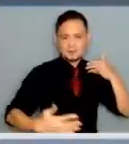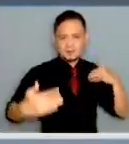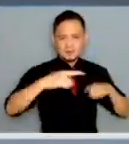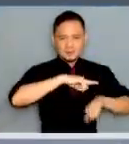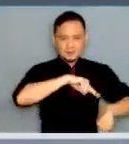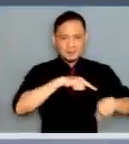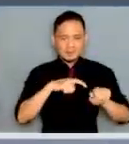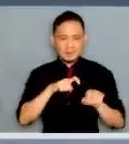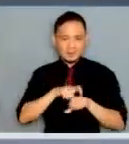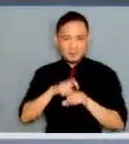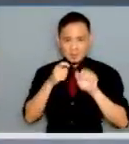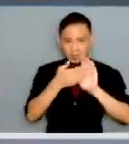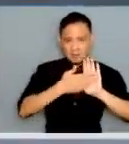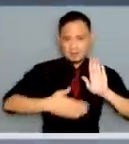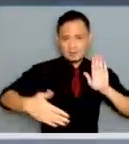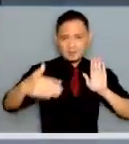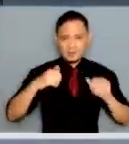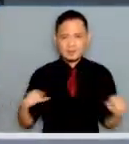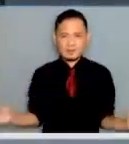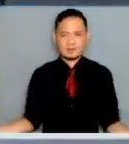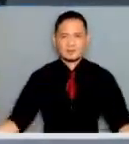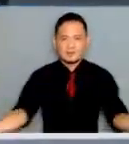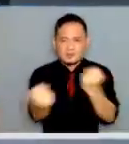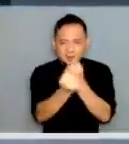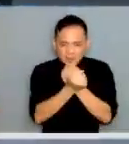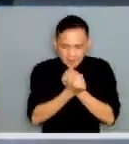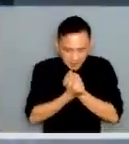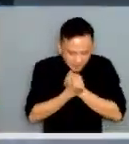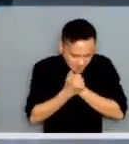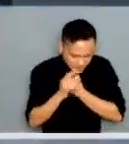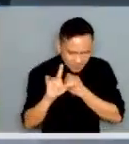love. Seasons of love.